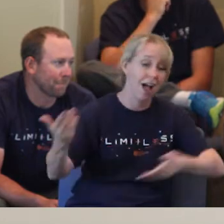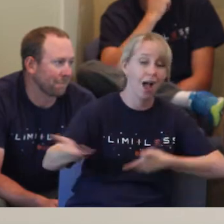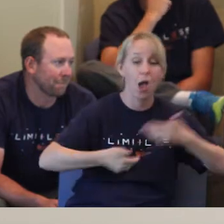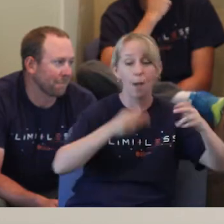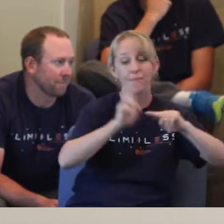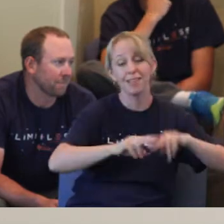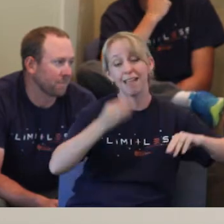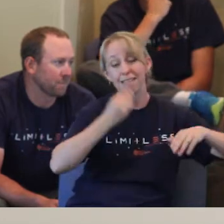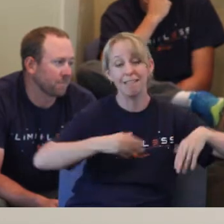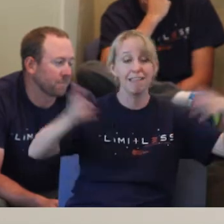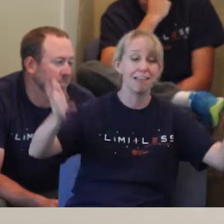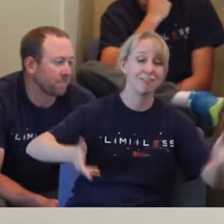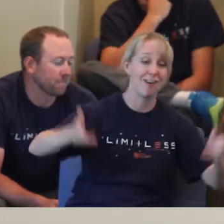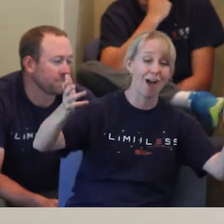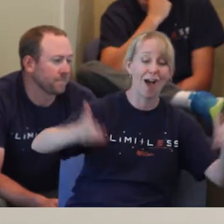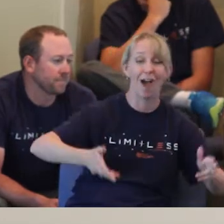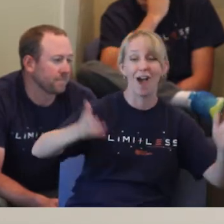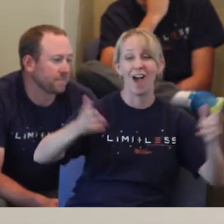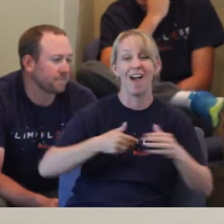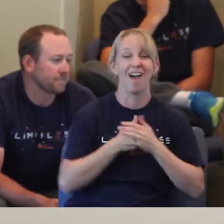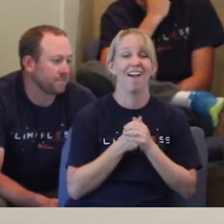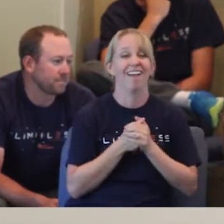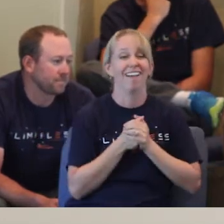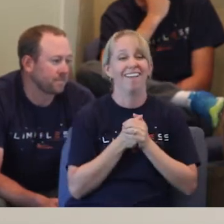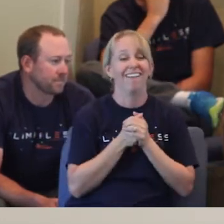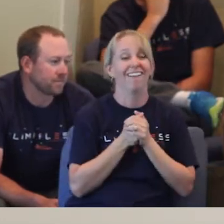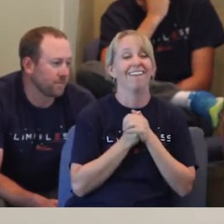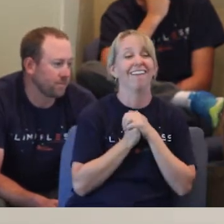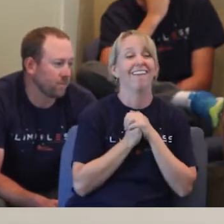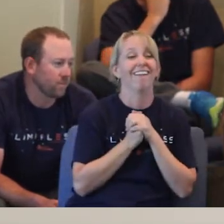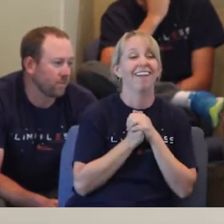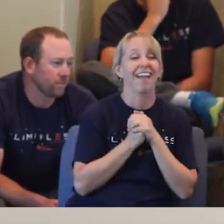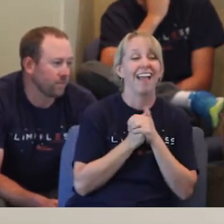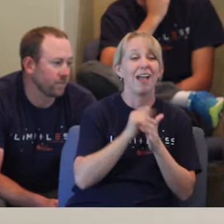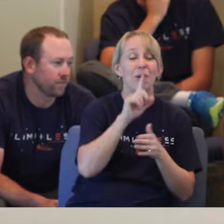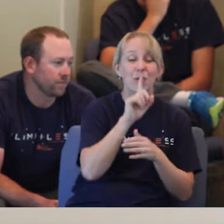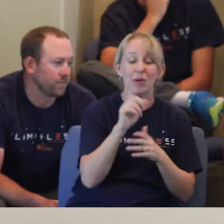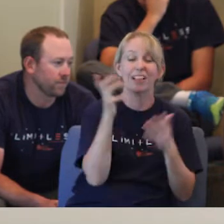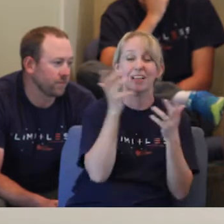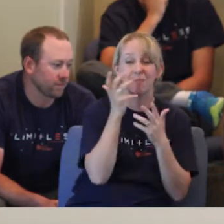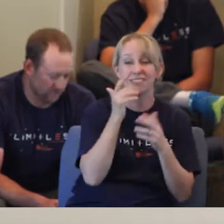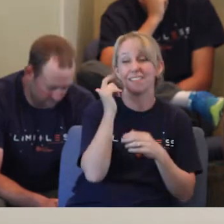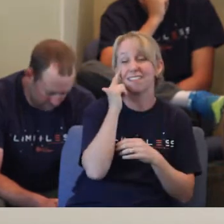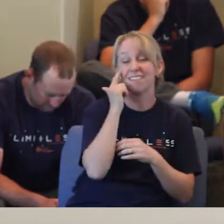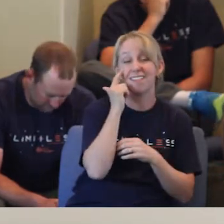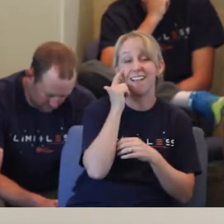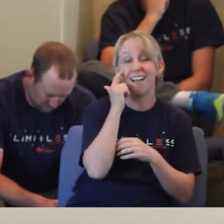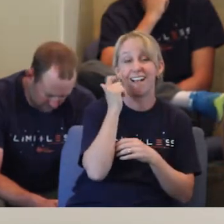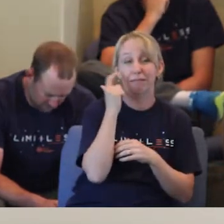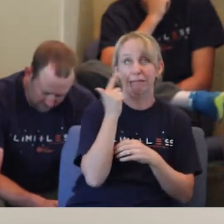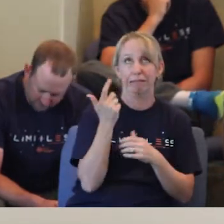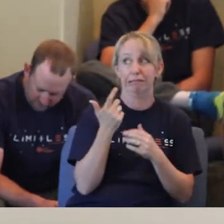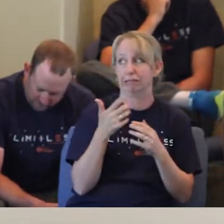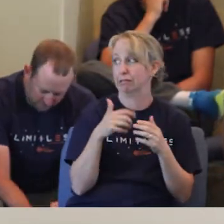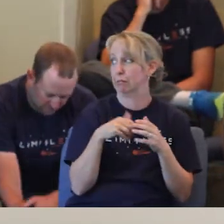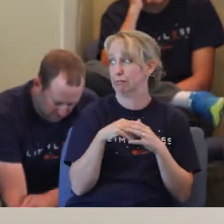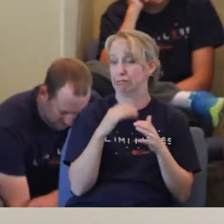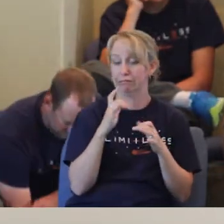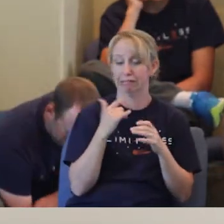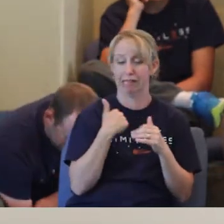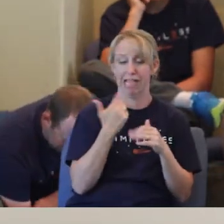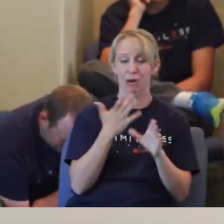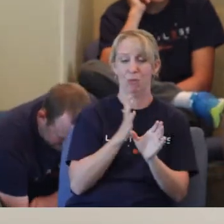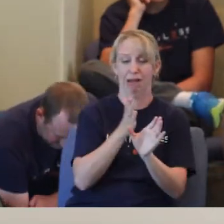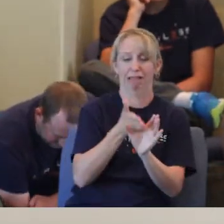eat, talk. And it was just amazing because I'm just like, well, I don't really want to intrude on